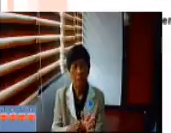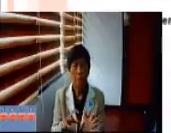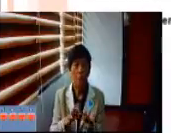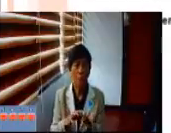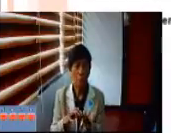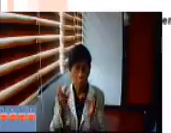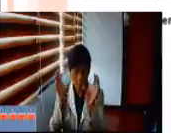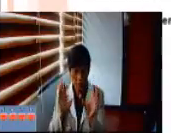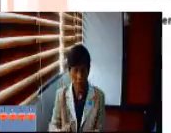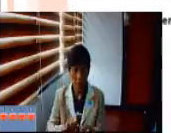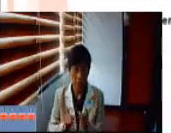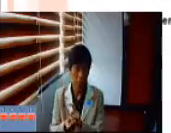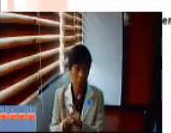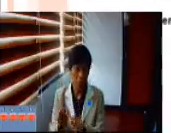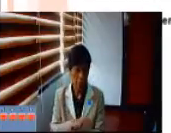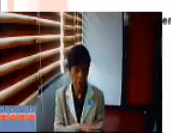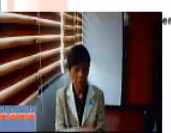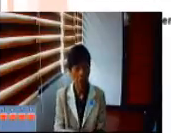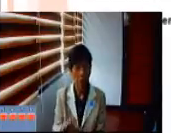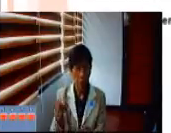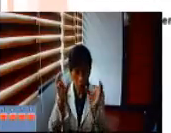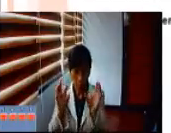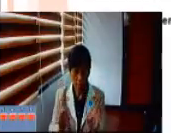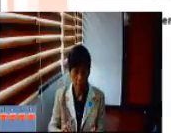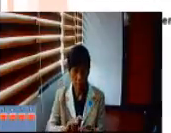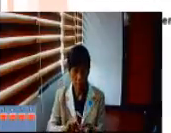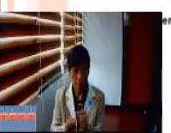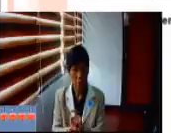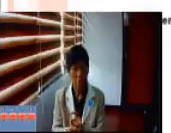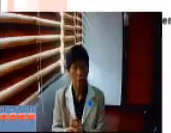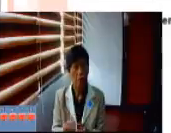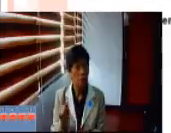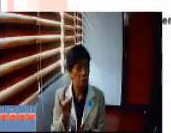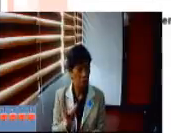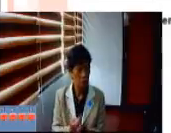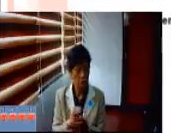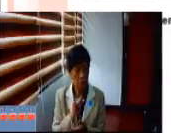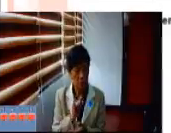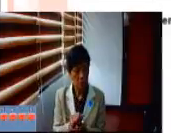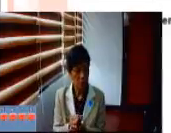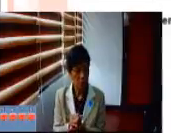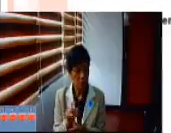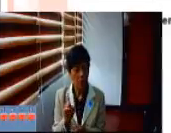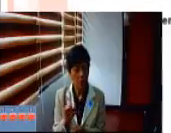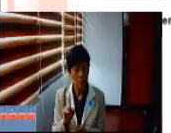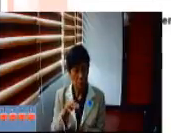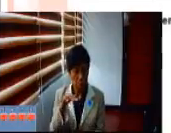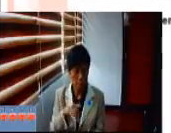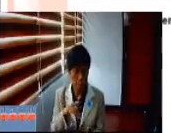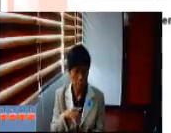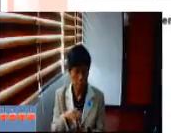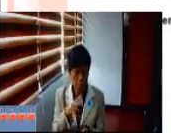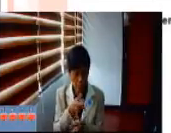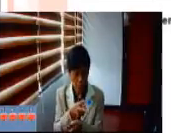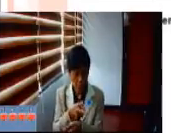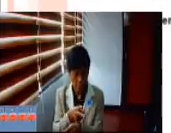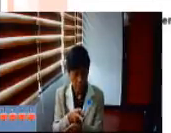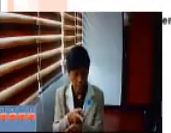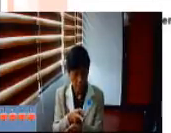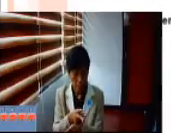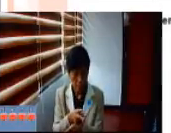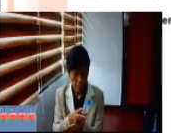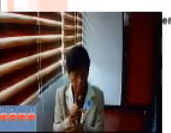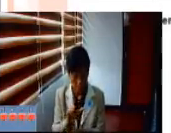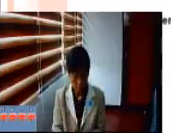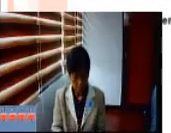the effects of climate change. Yun po yung ating actually inaaral at binabantayan. And on the lower